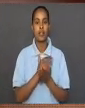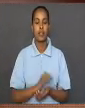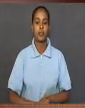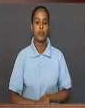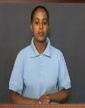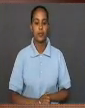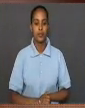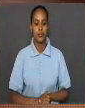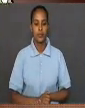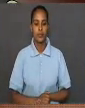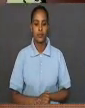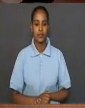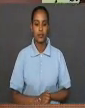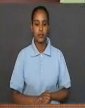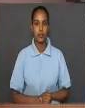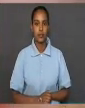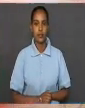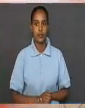lesson.